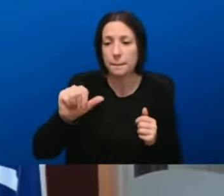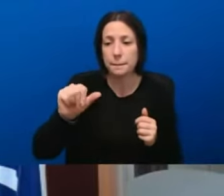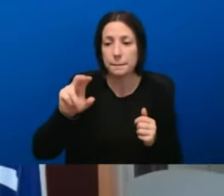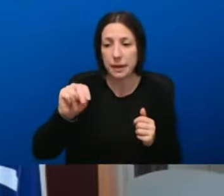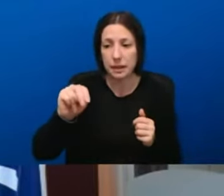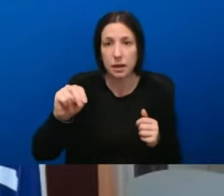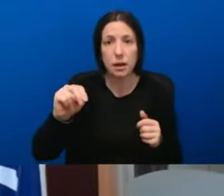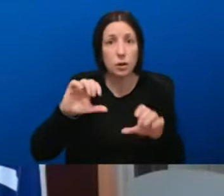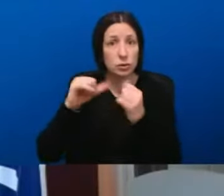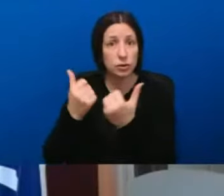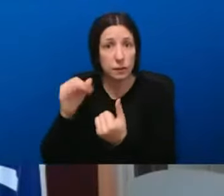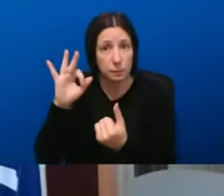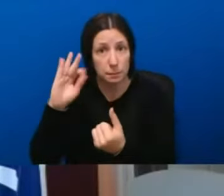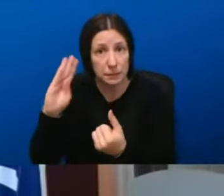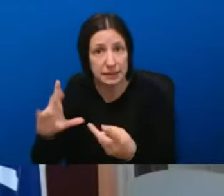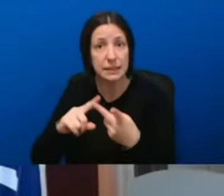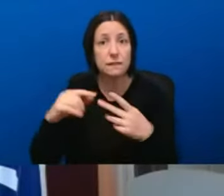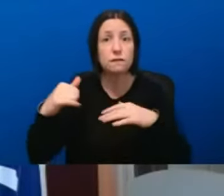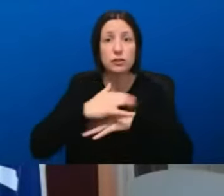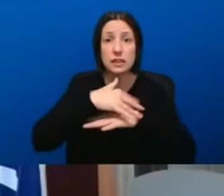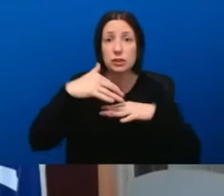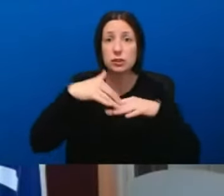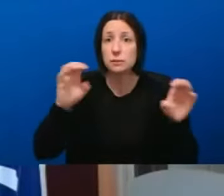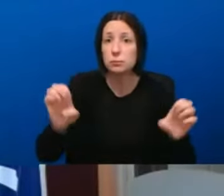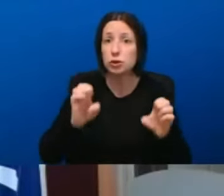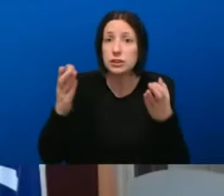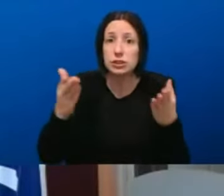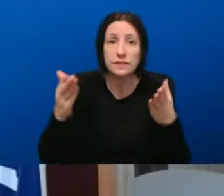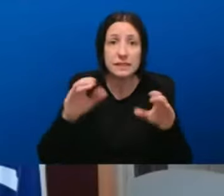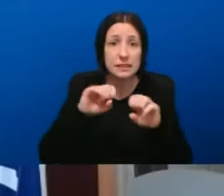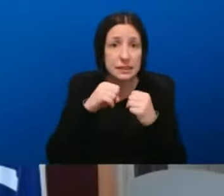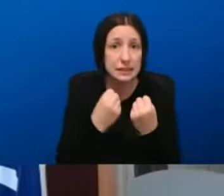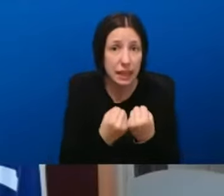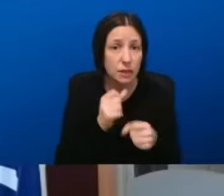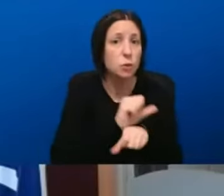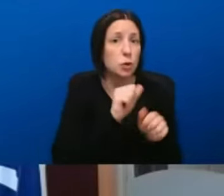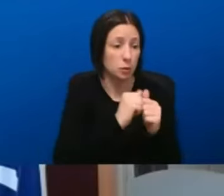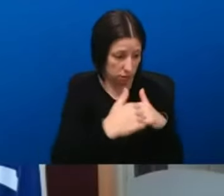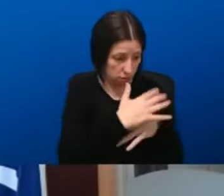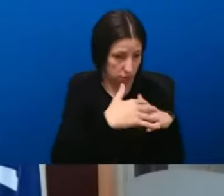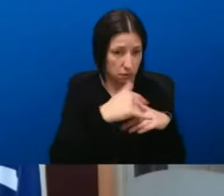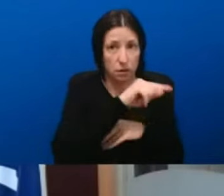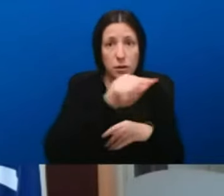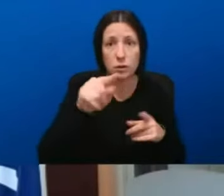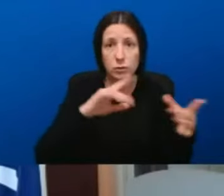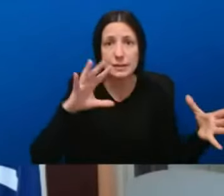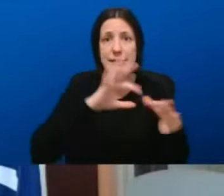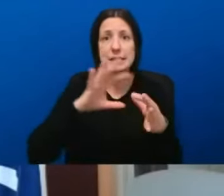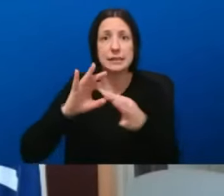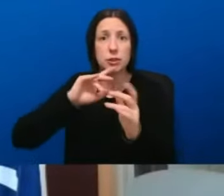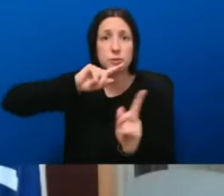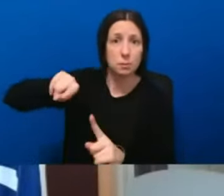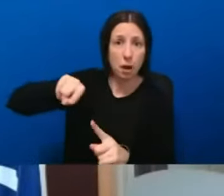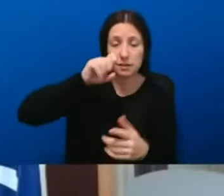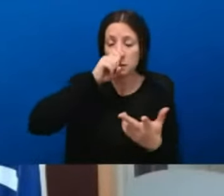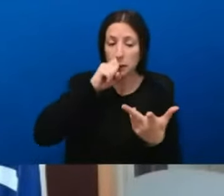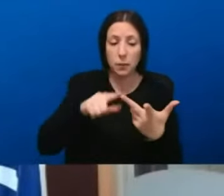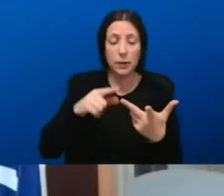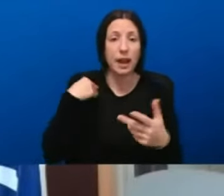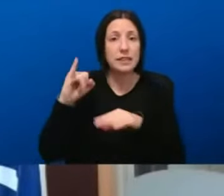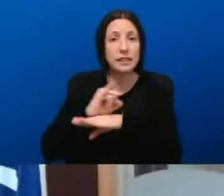Cattlemen's Association of BC, with First Nation Emergency Services Society to work with First Nation communities to stand up response